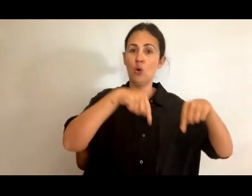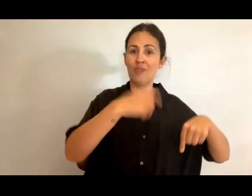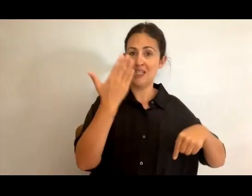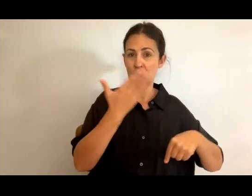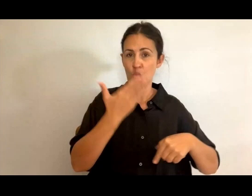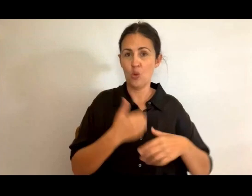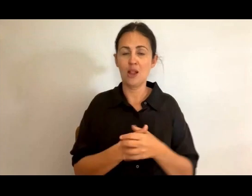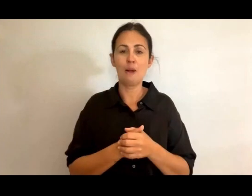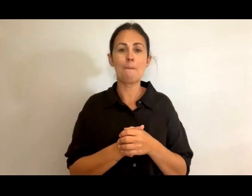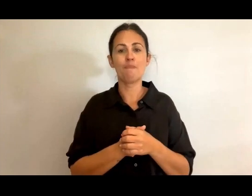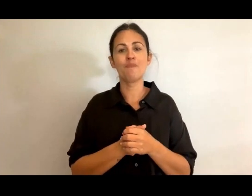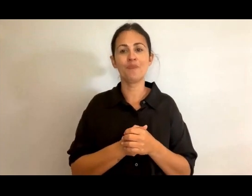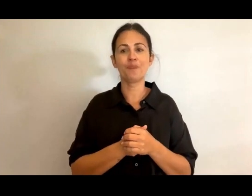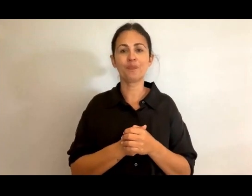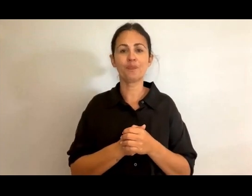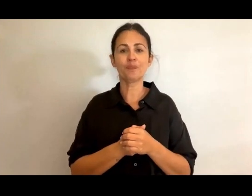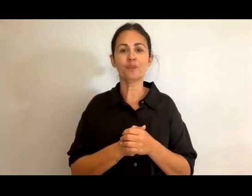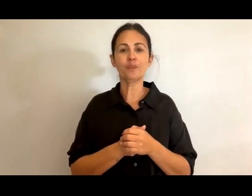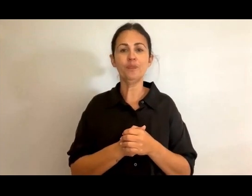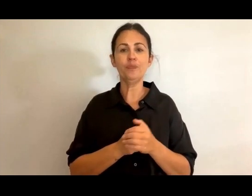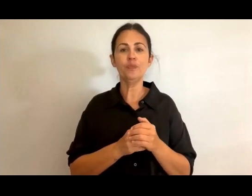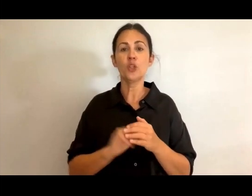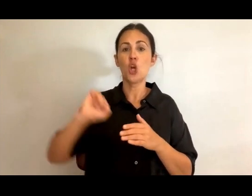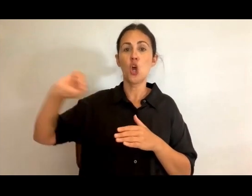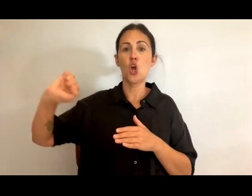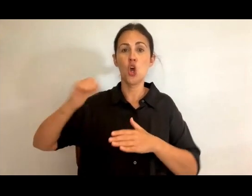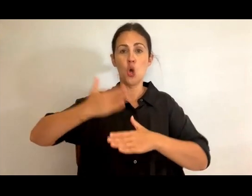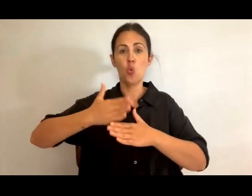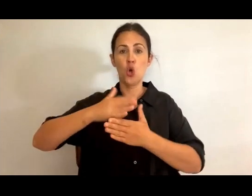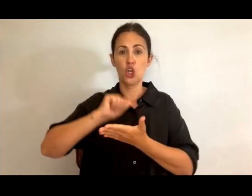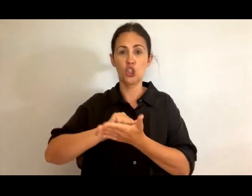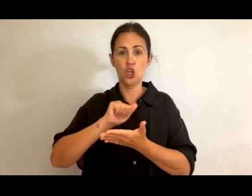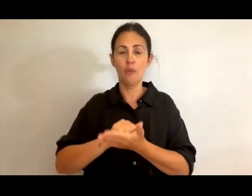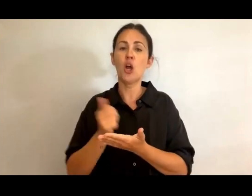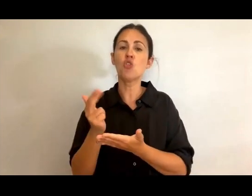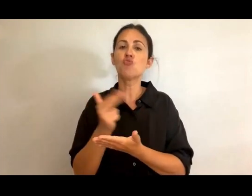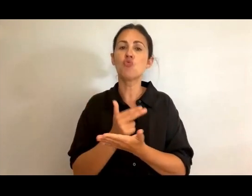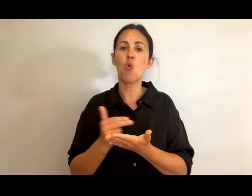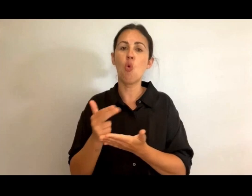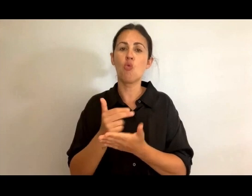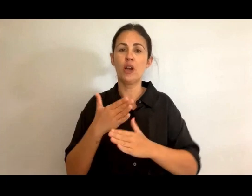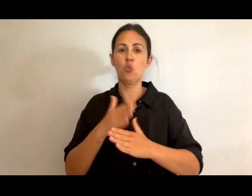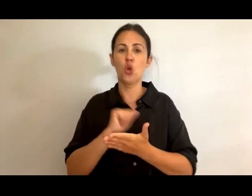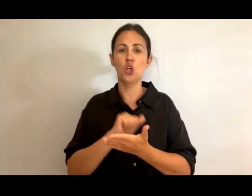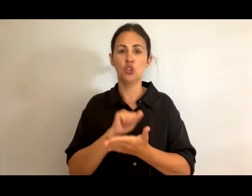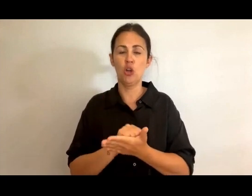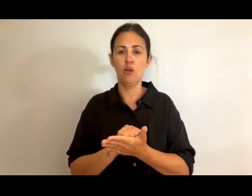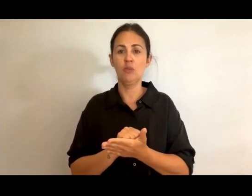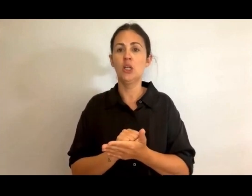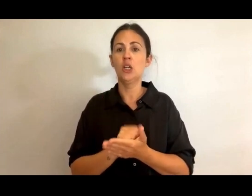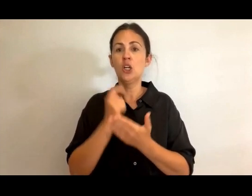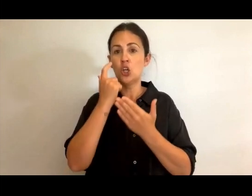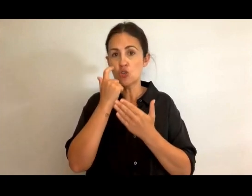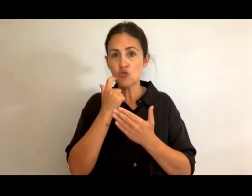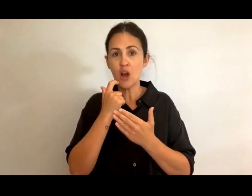The workshop with Trina was a drawing workshop where we tried to limit the materials, looking at nature, patterns in nature,